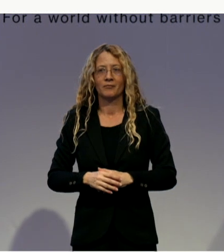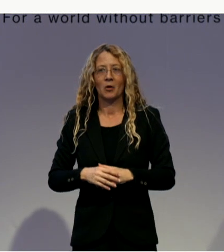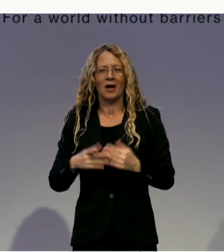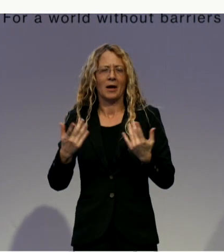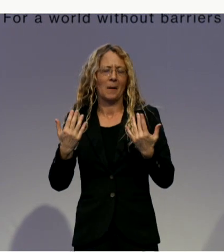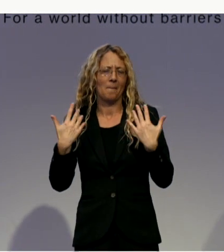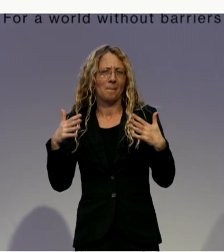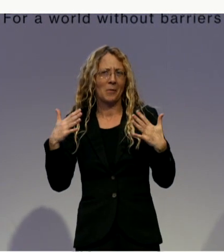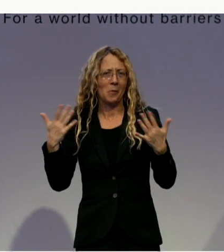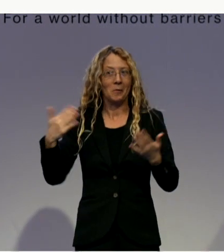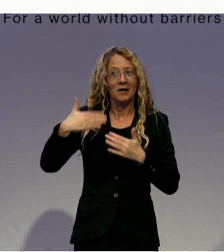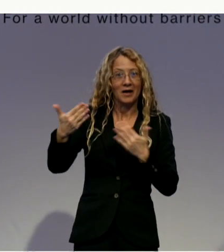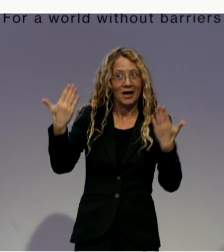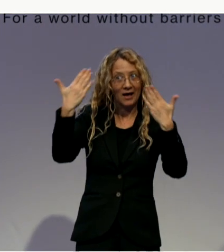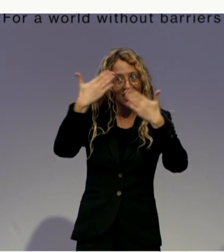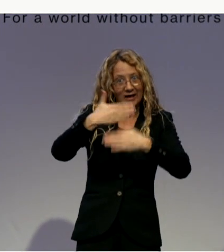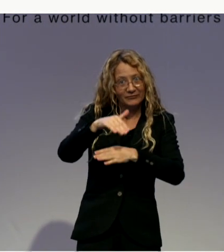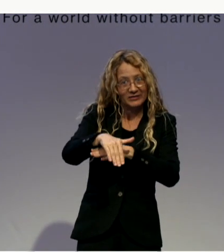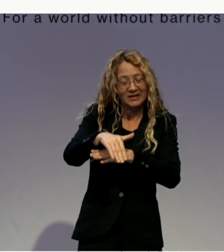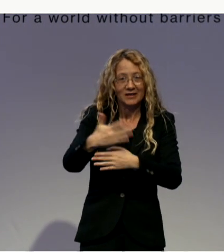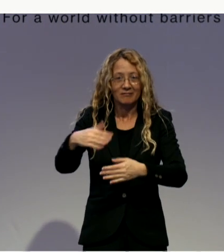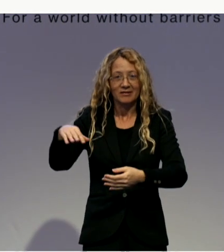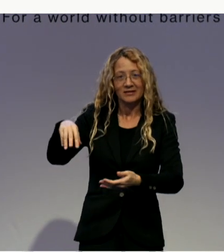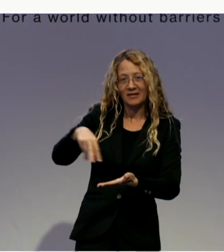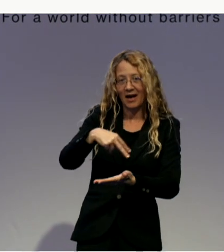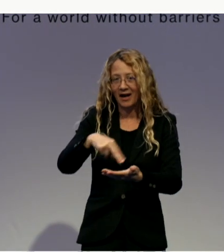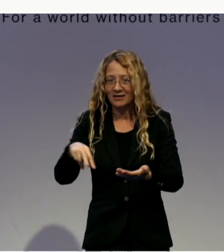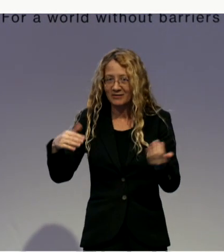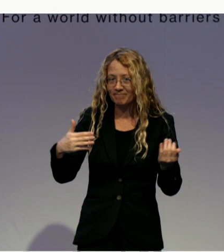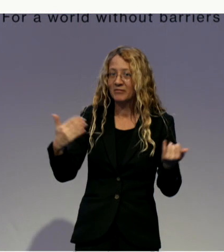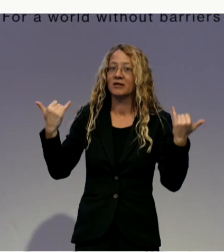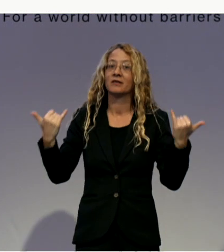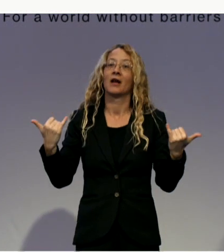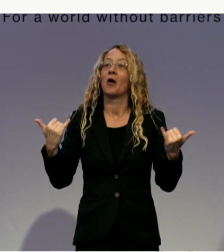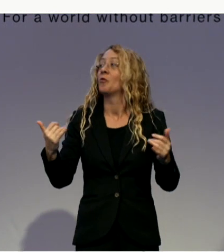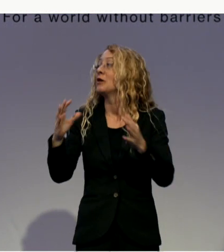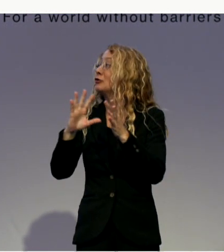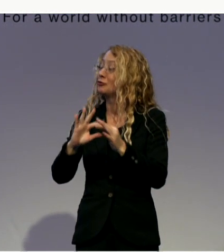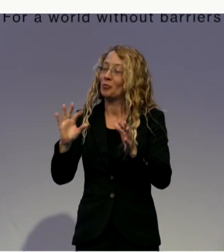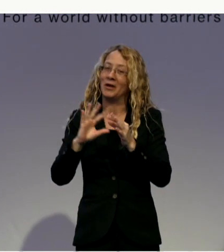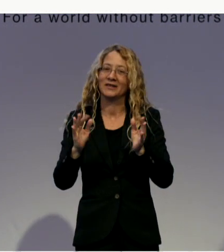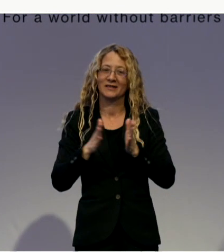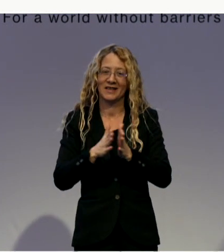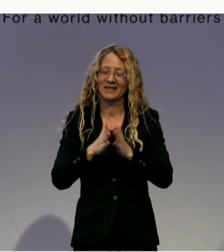evening. But for now, our storytelling session by Zara Todd. Zara, over to you.